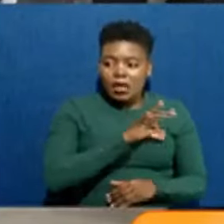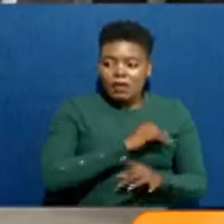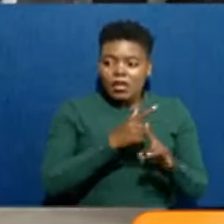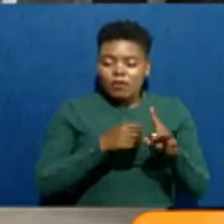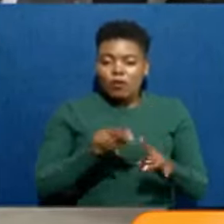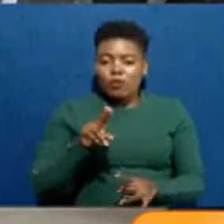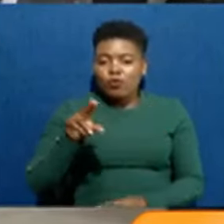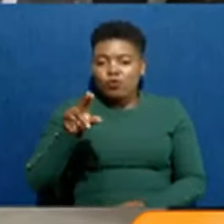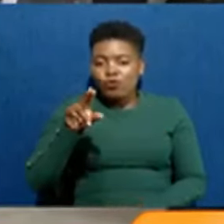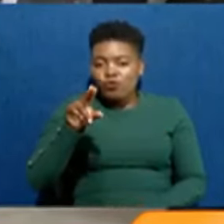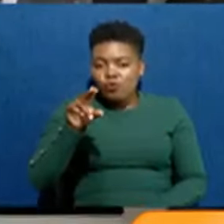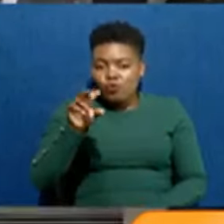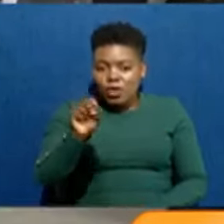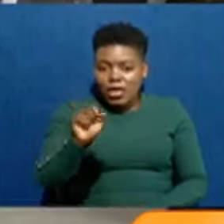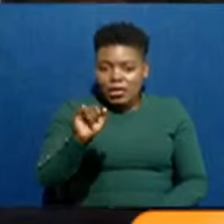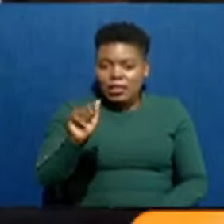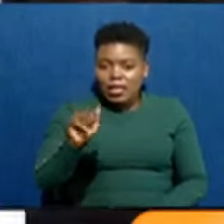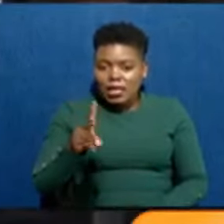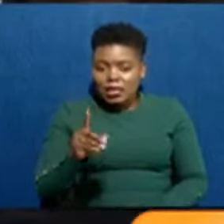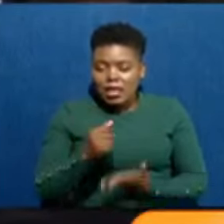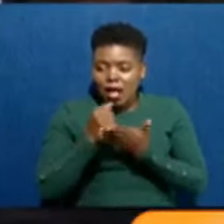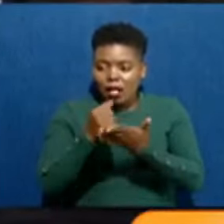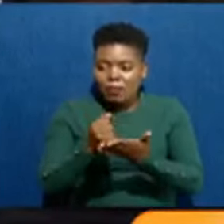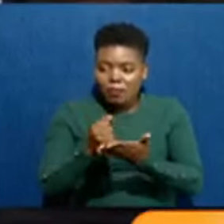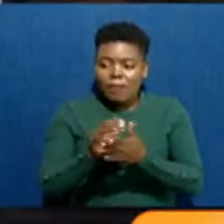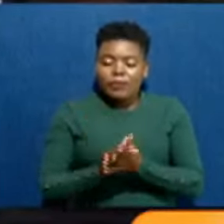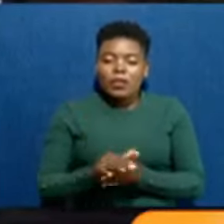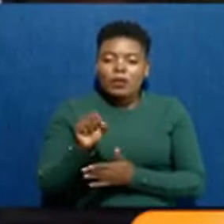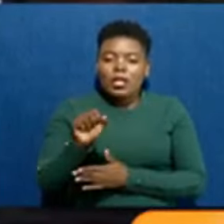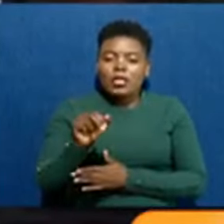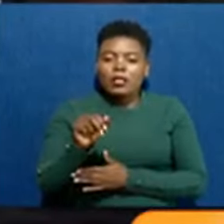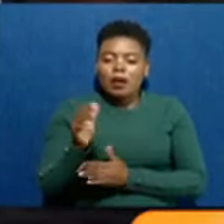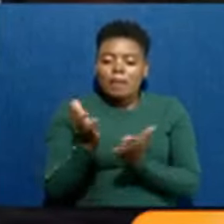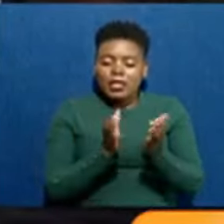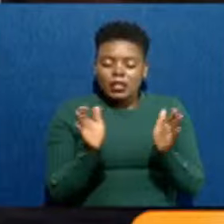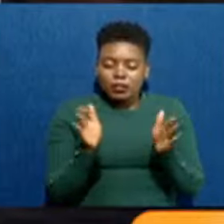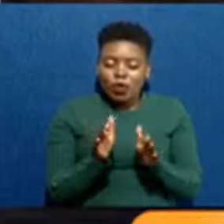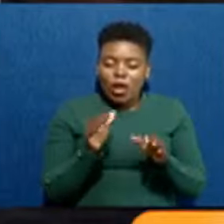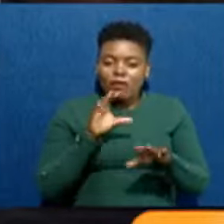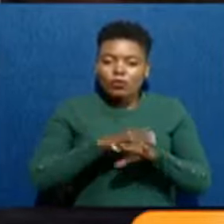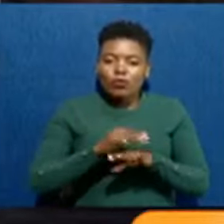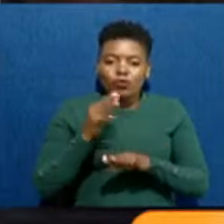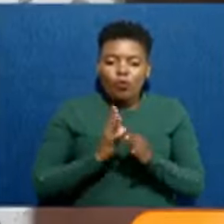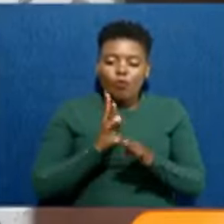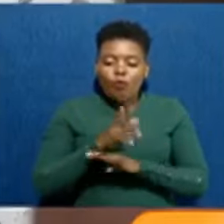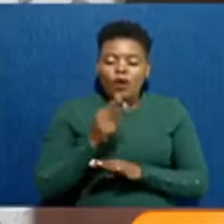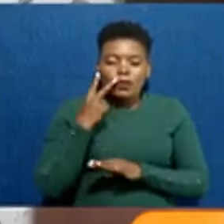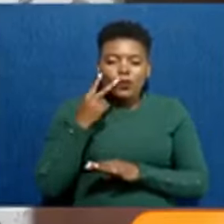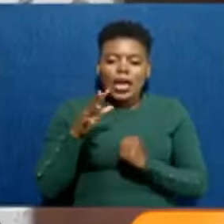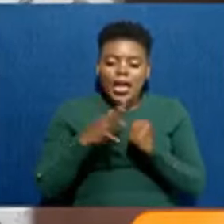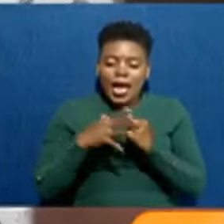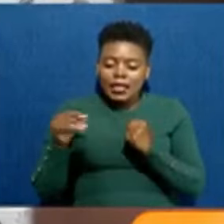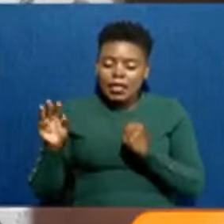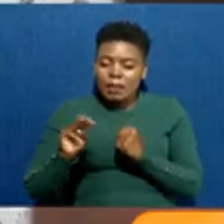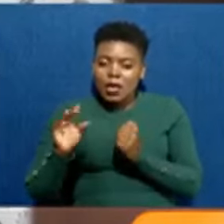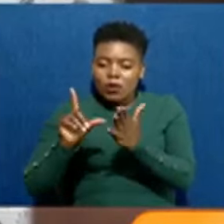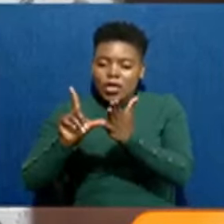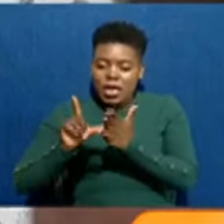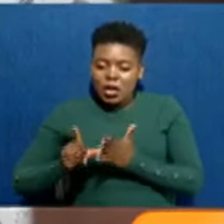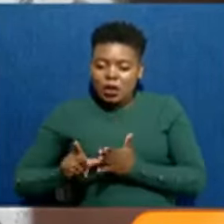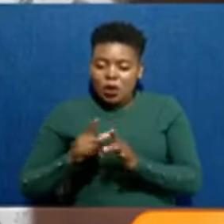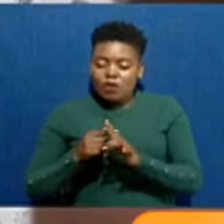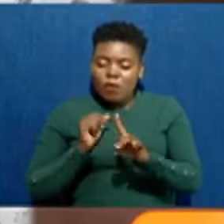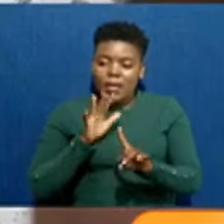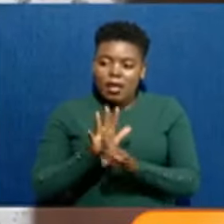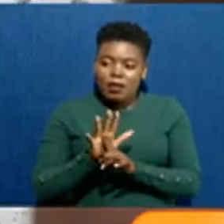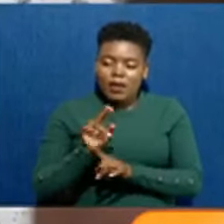a USAID-led initiative. The SMEs have received over 290 million shillings in loans from the Impact